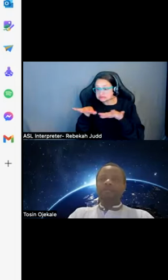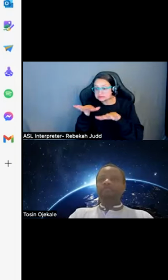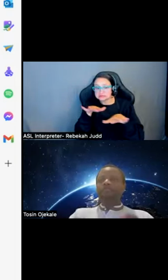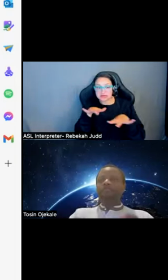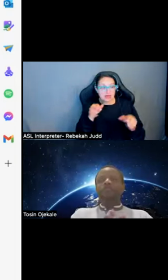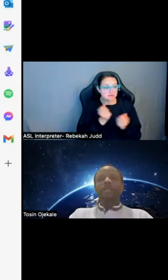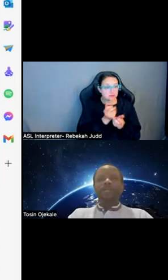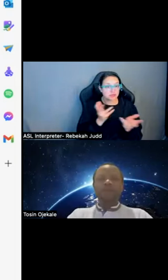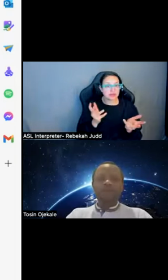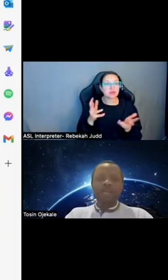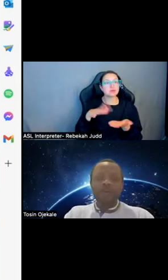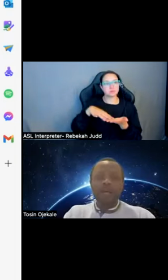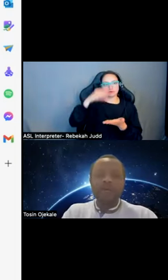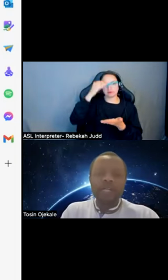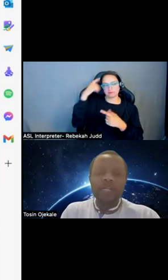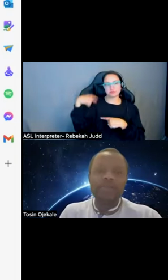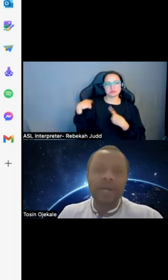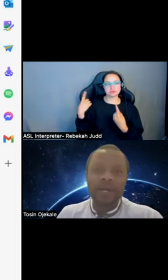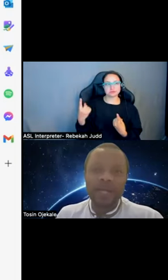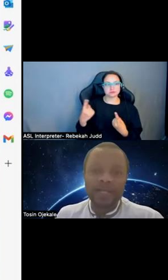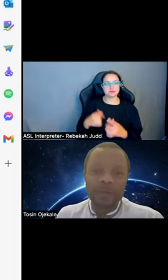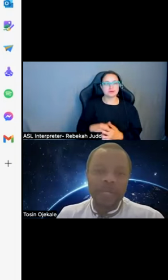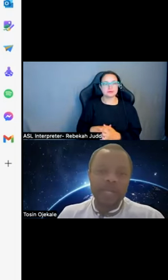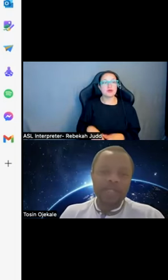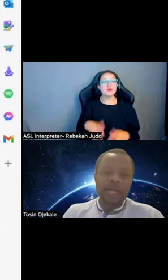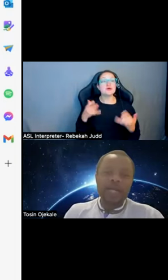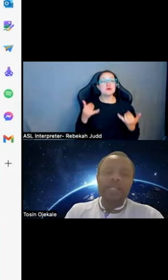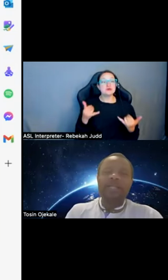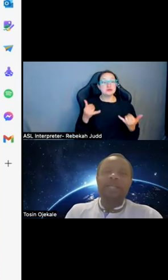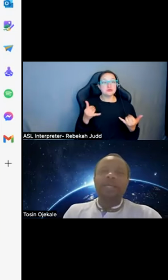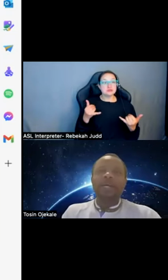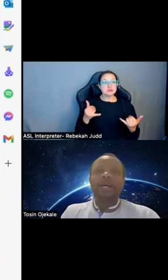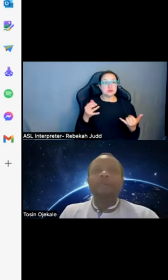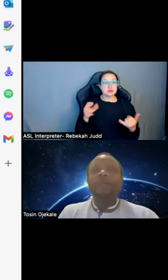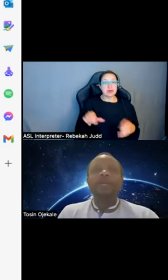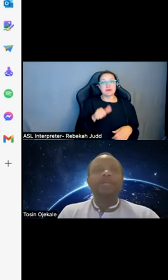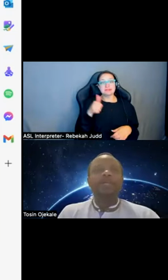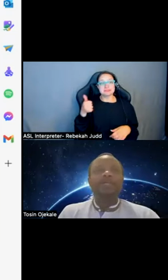great. So today we are going into another topic entirely.